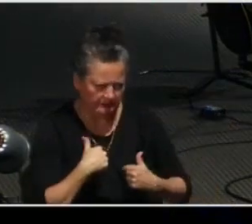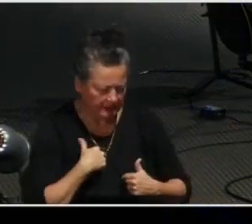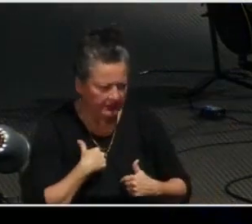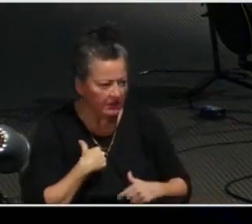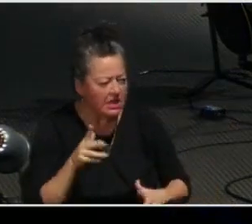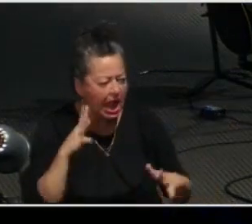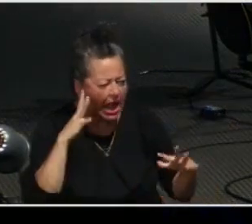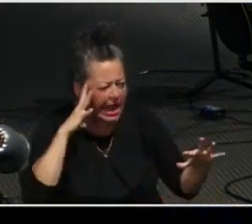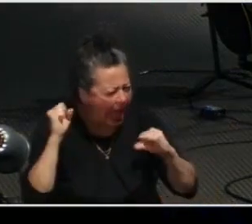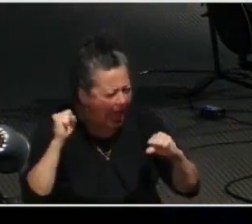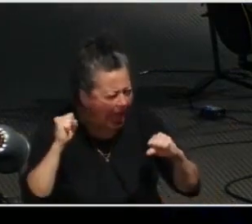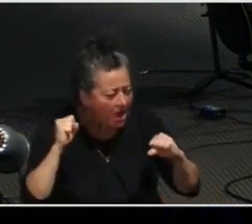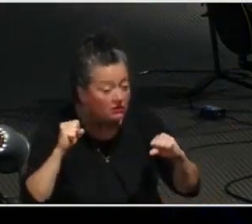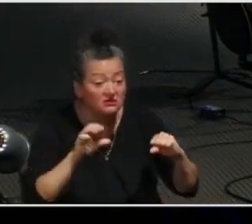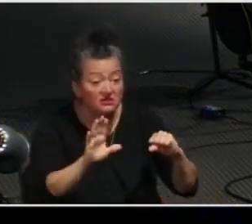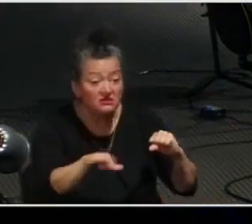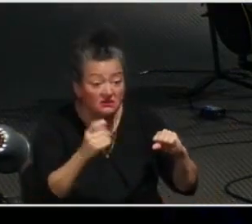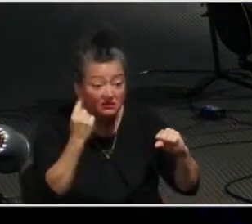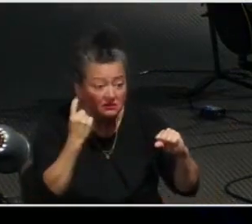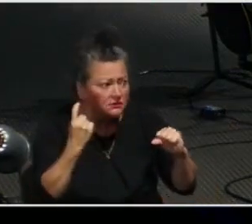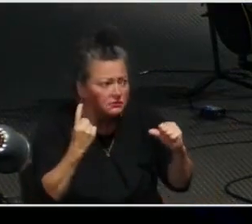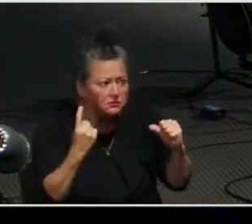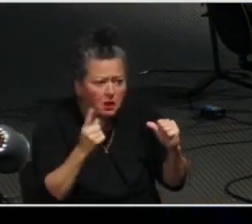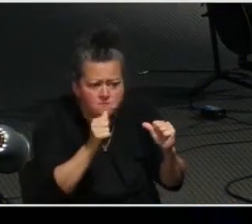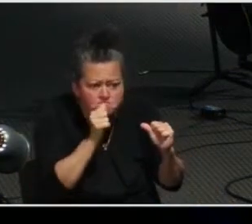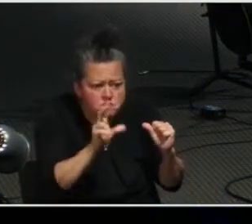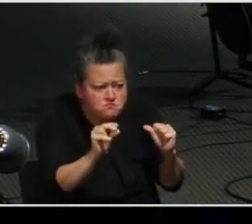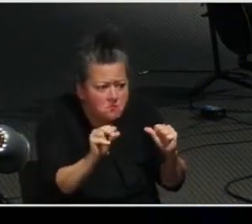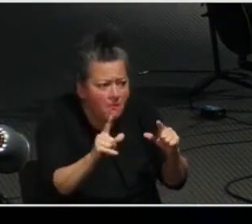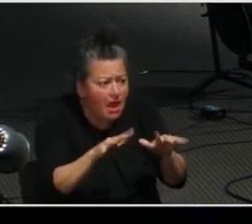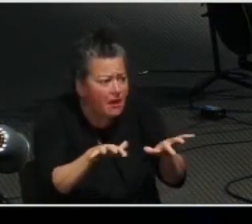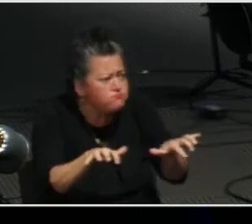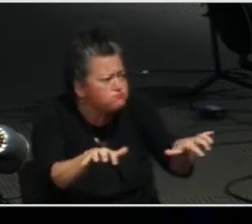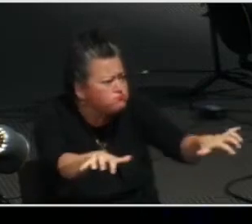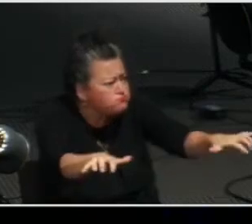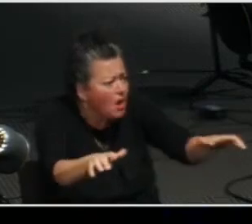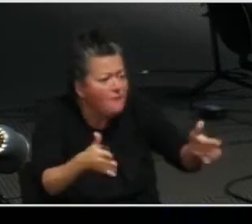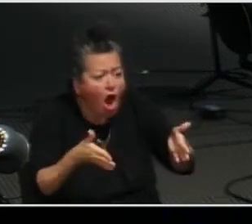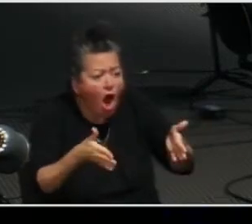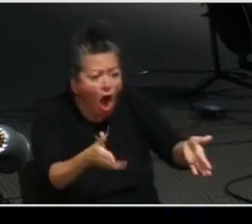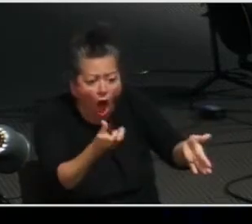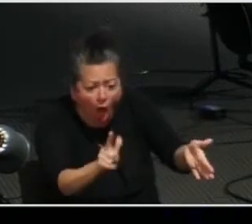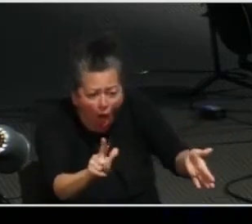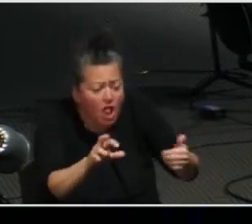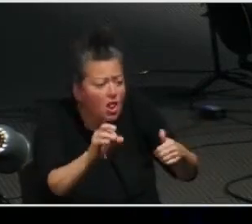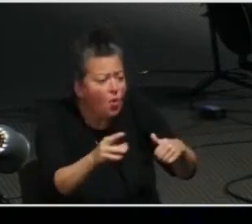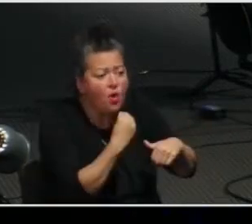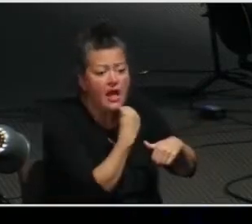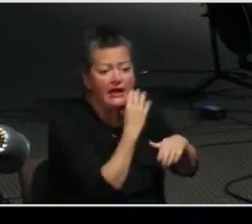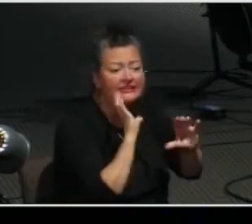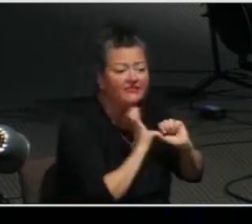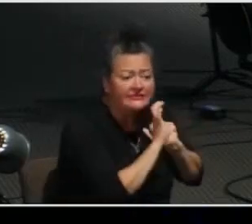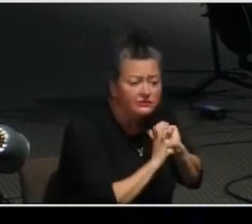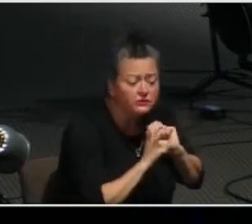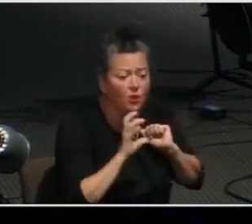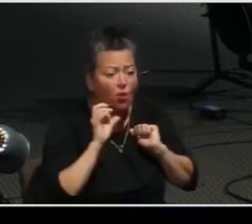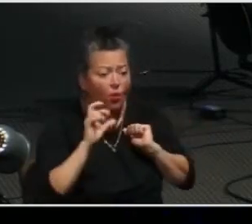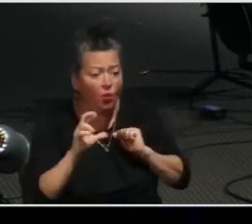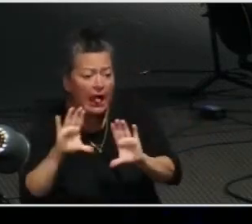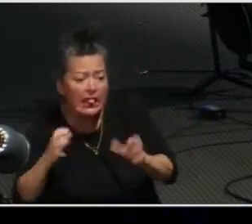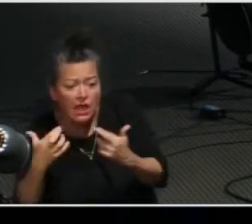in public settings, like in a classroom, in the hallway, in the lunchroom, in the change room.